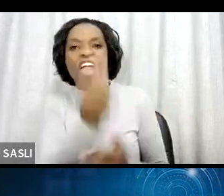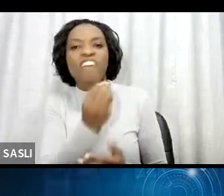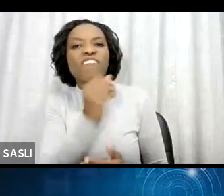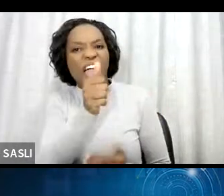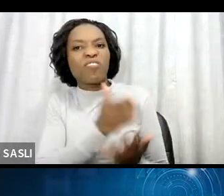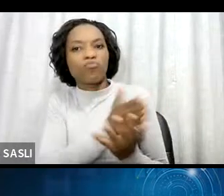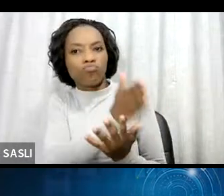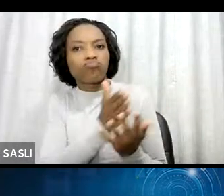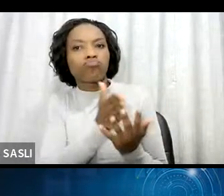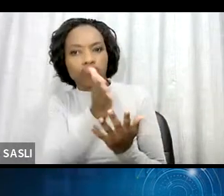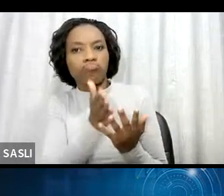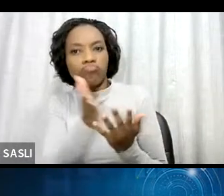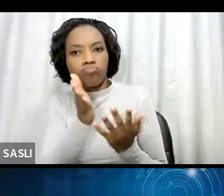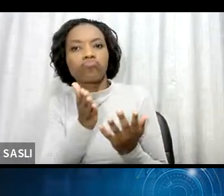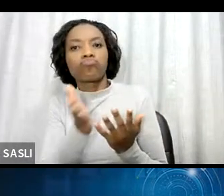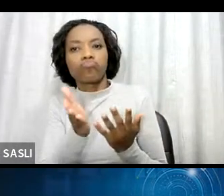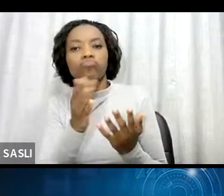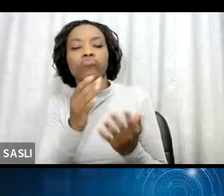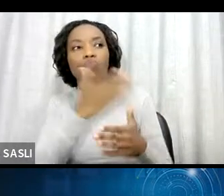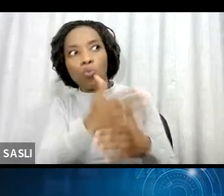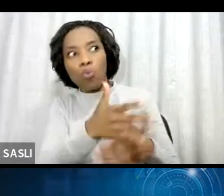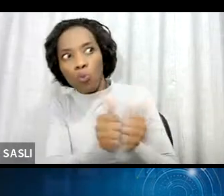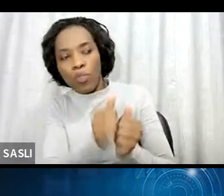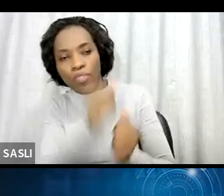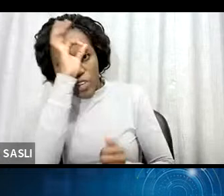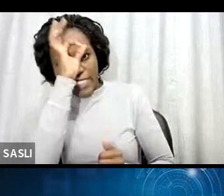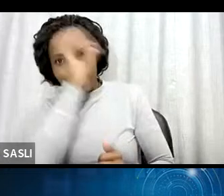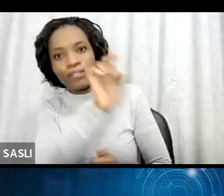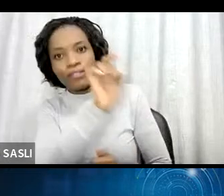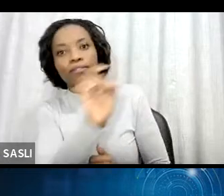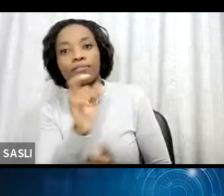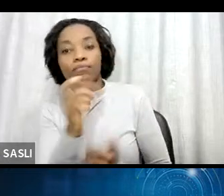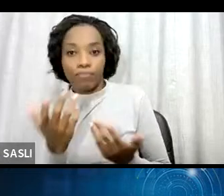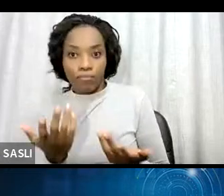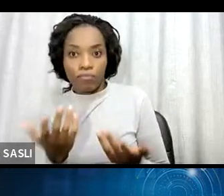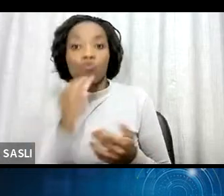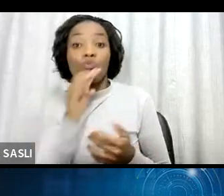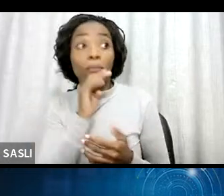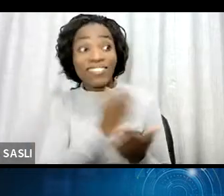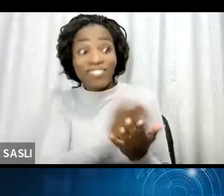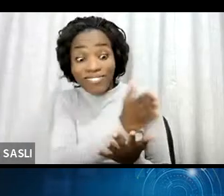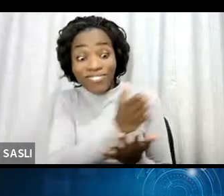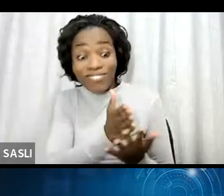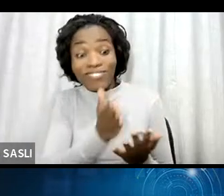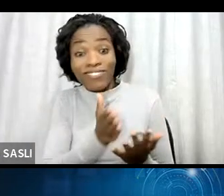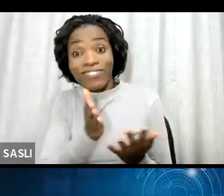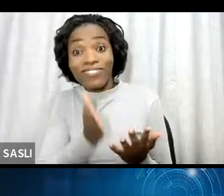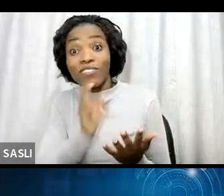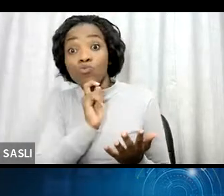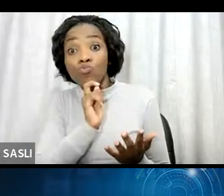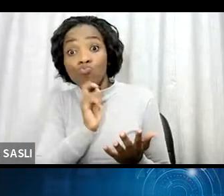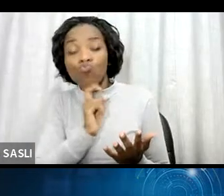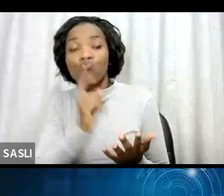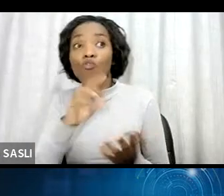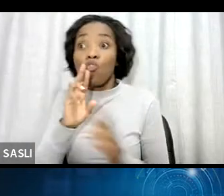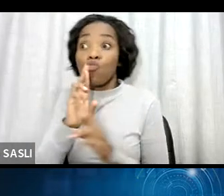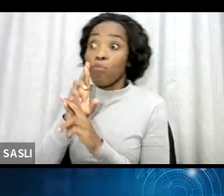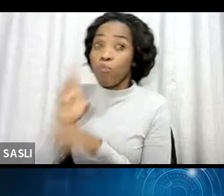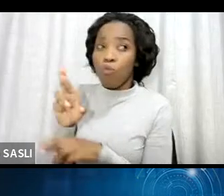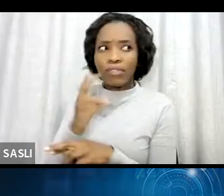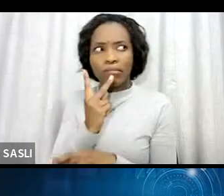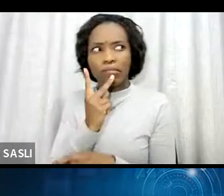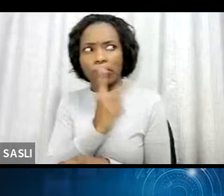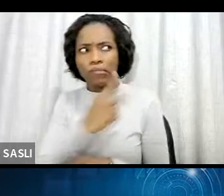mechanisms working hand in hand with law enforcement. And in terms of these mechanisms, especially when reporting